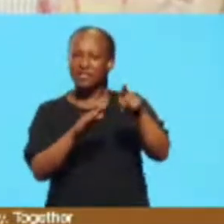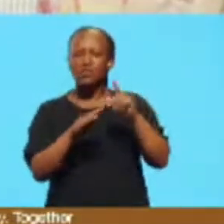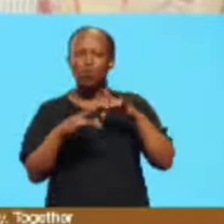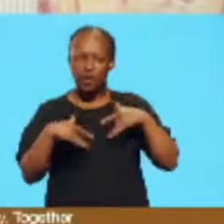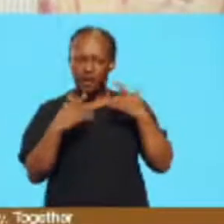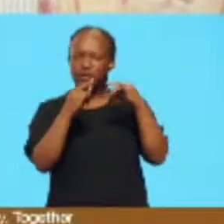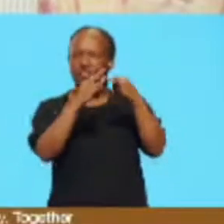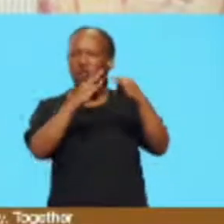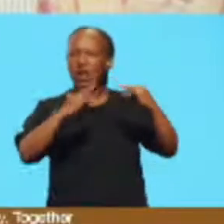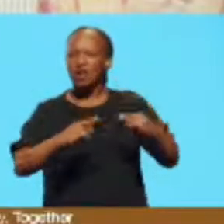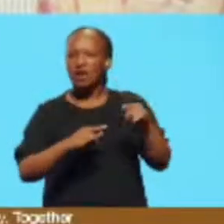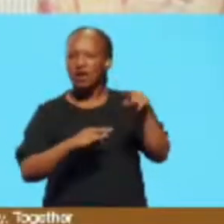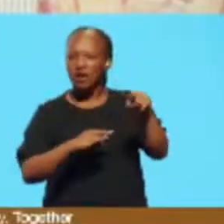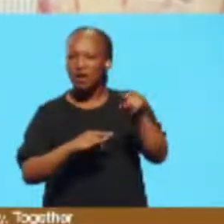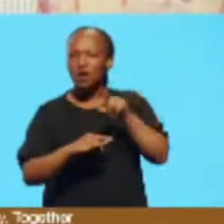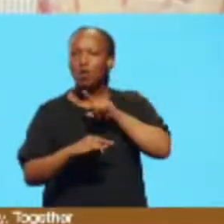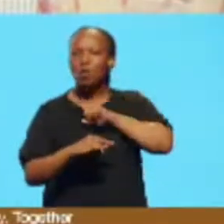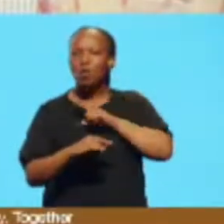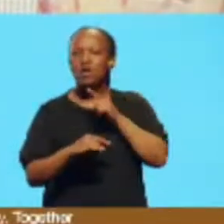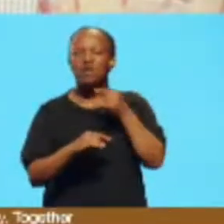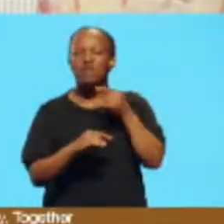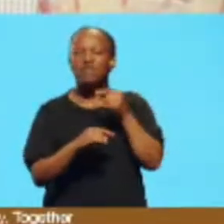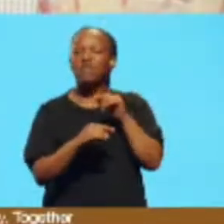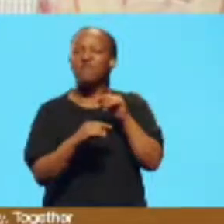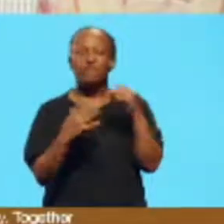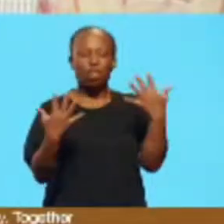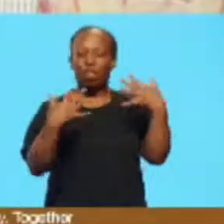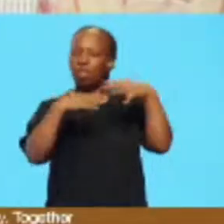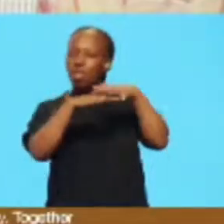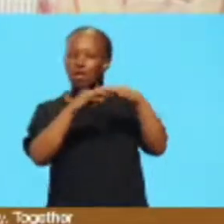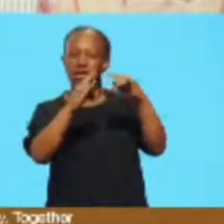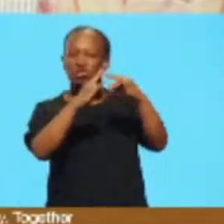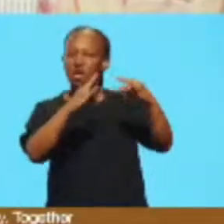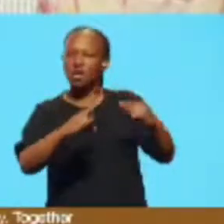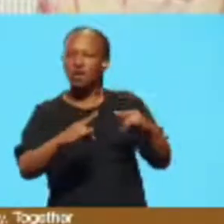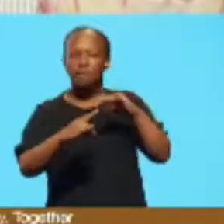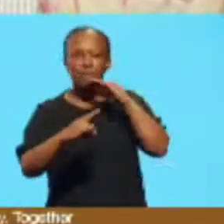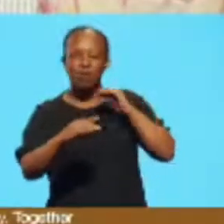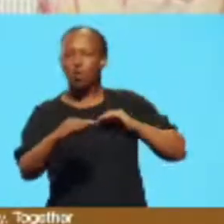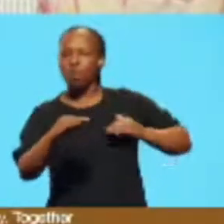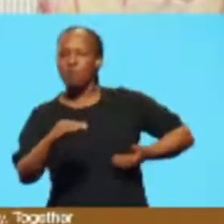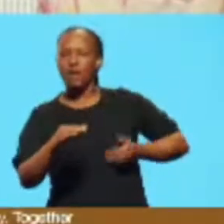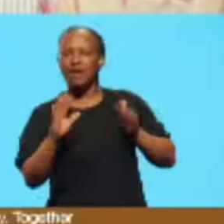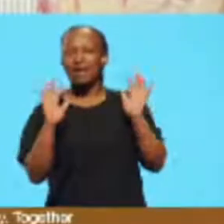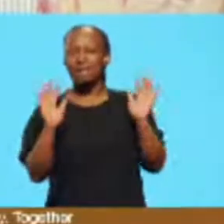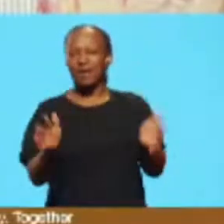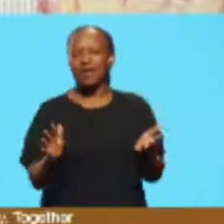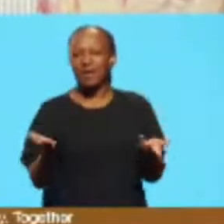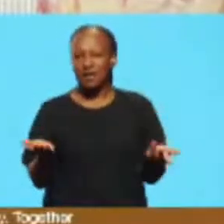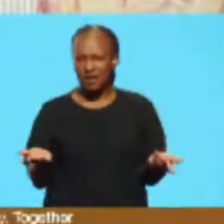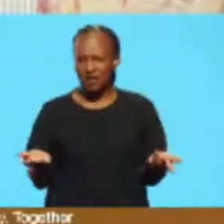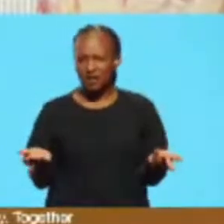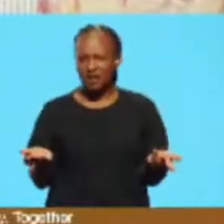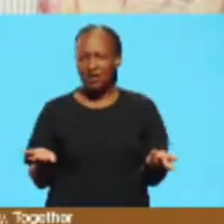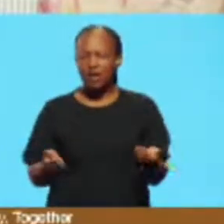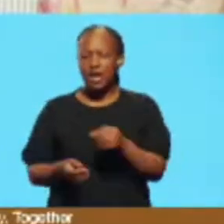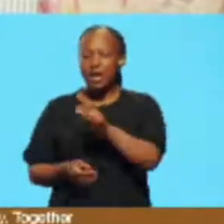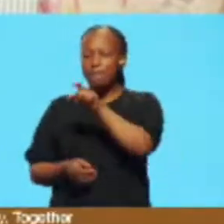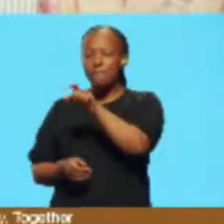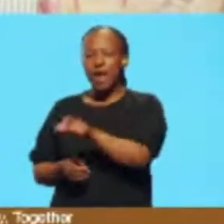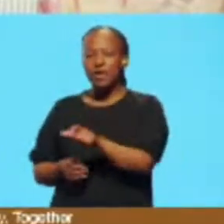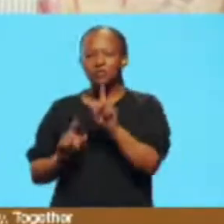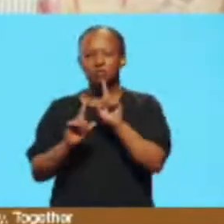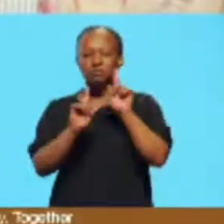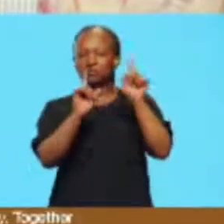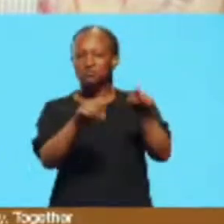to a binary shelter where it accommodates only women, for instance, and then that person gets there, he said,